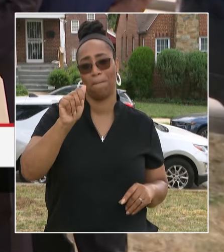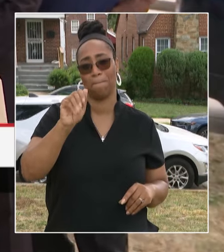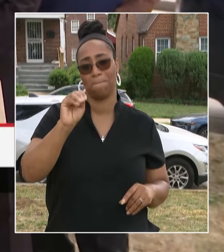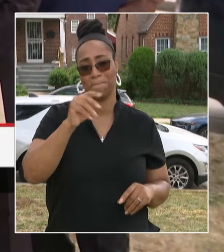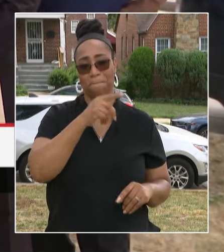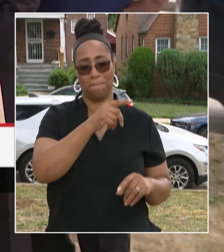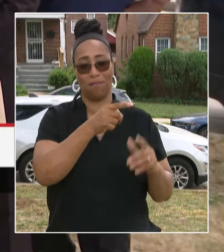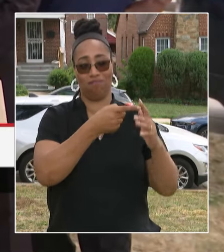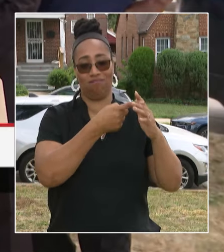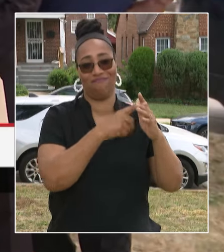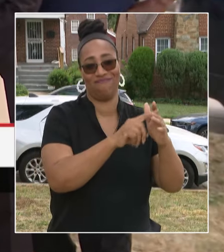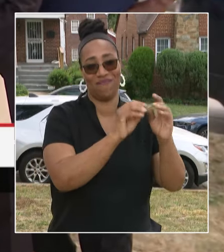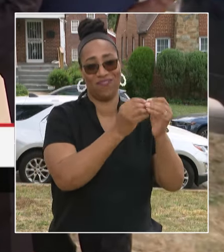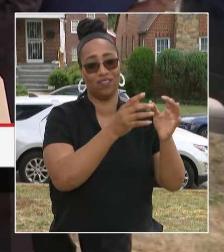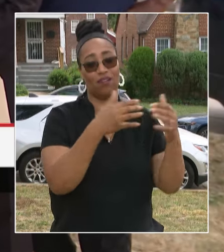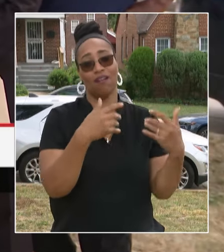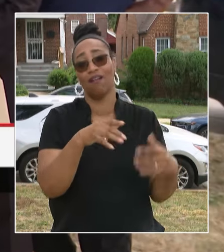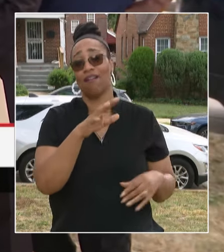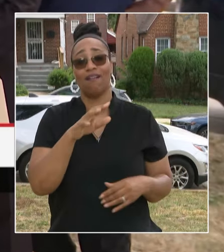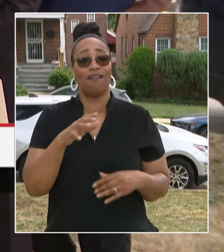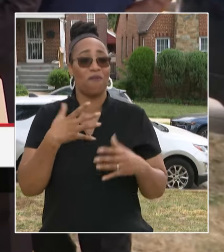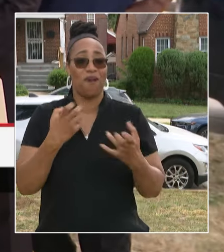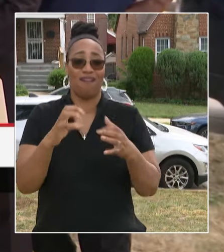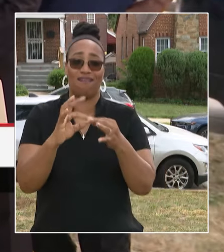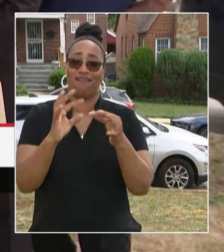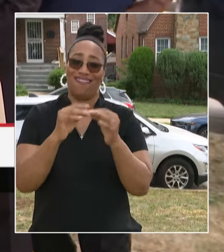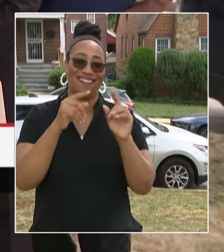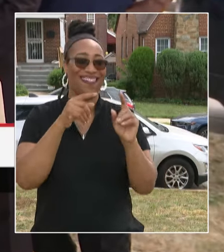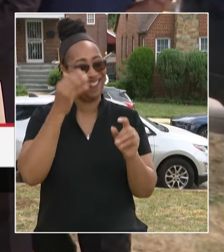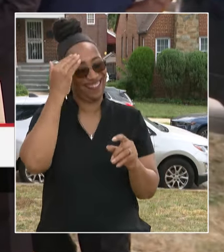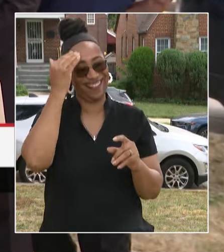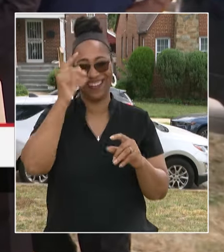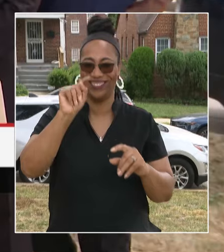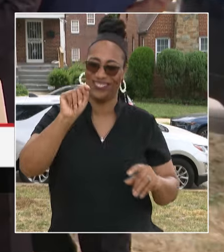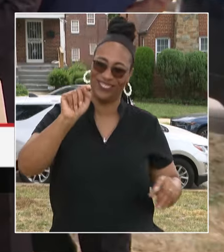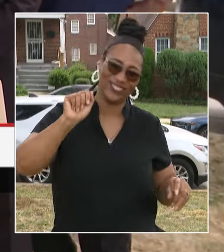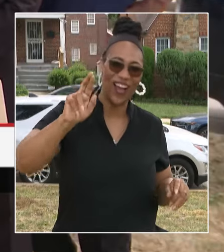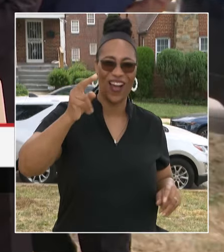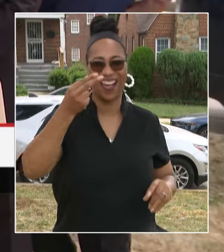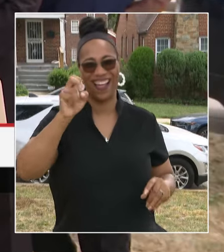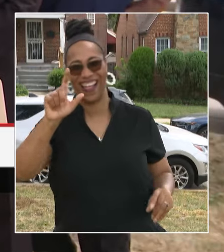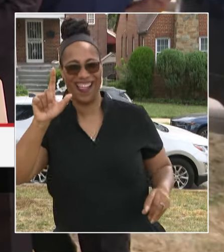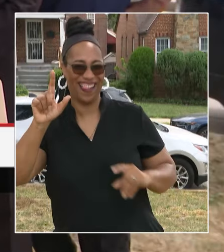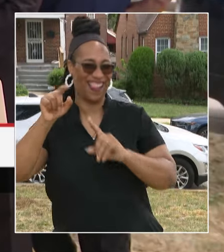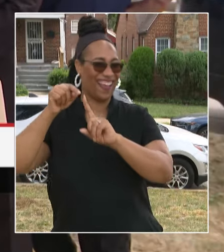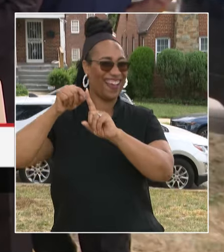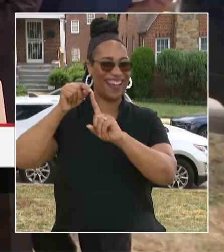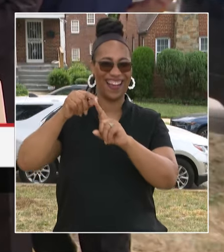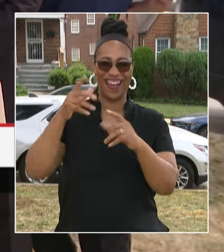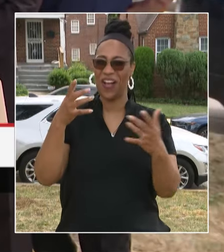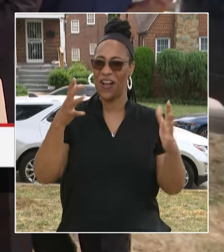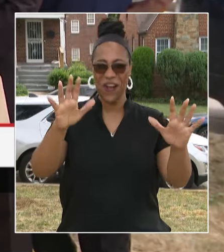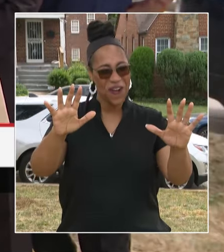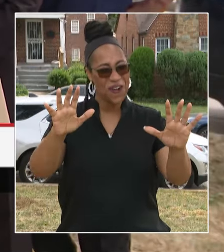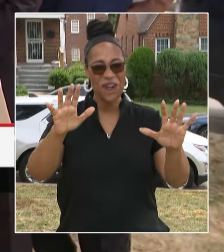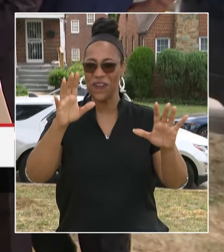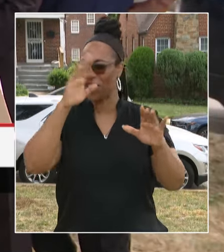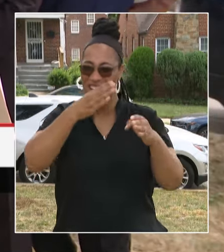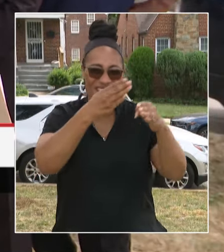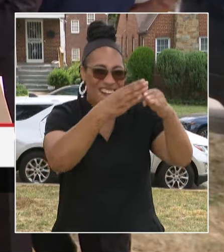can break it down. We're from Columbus County, North Carolina, Whiteville, North Carolina, and Hallsborough,